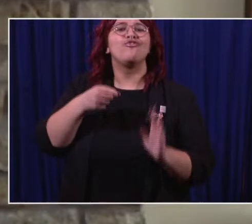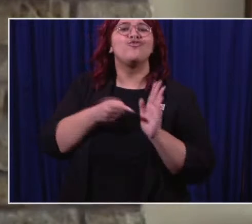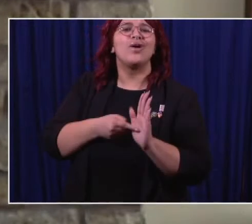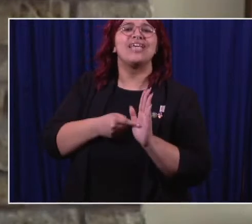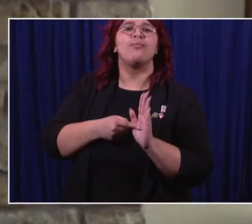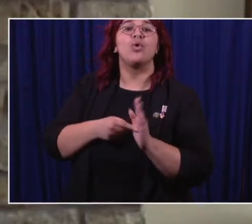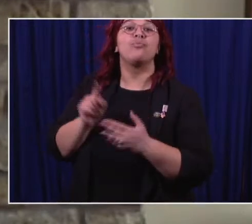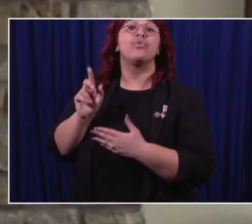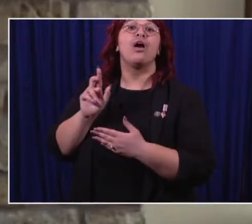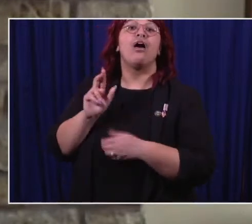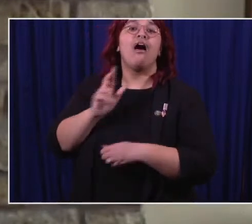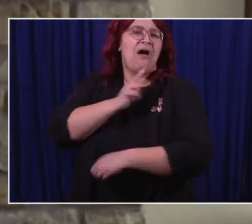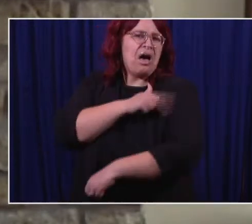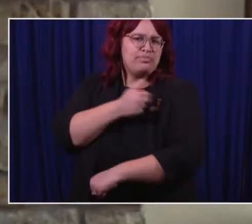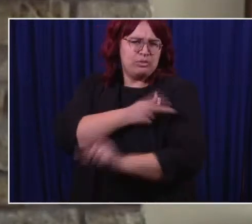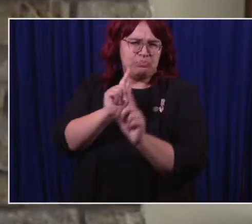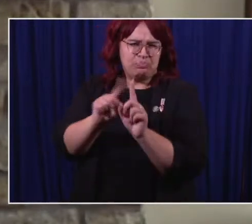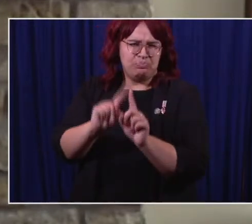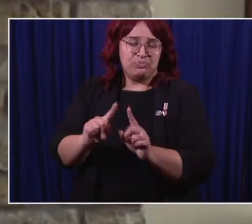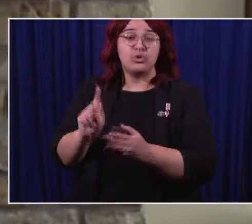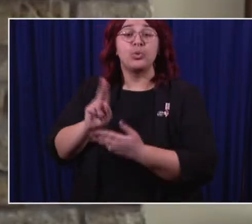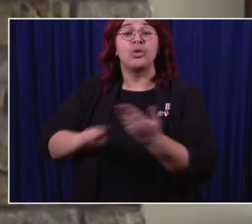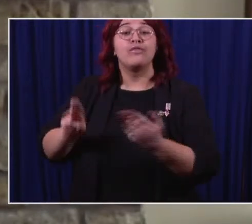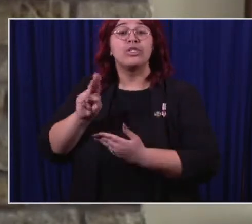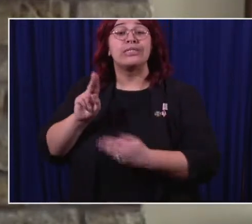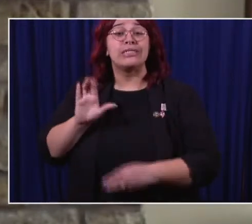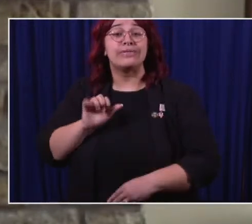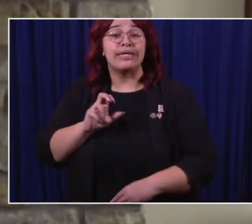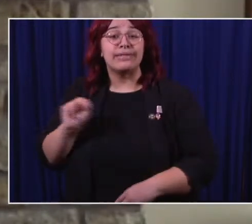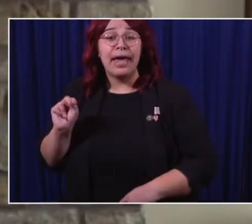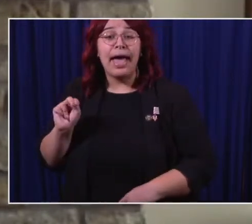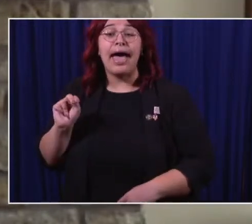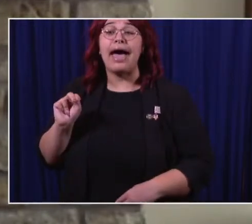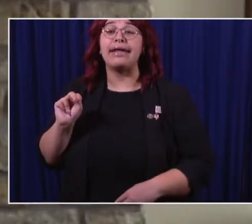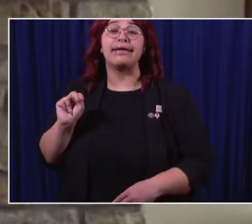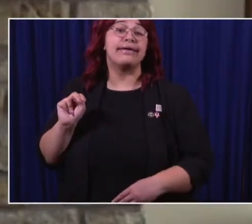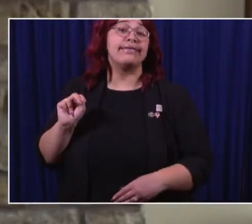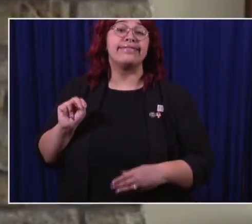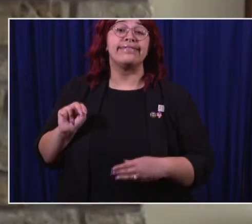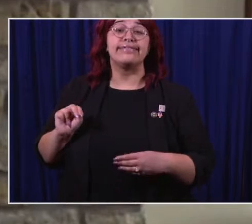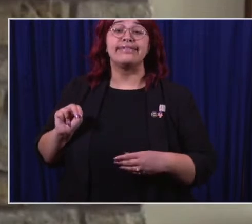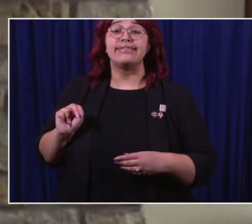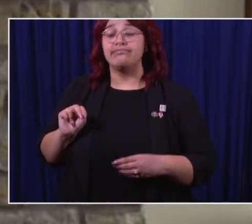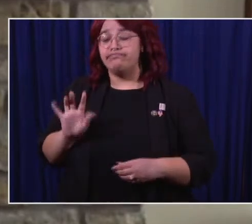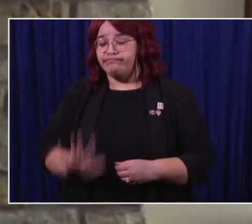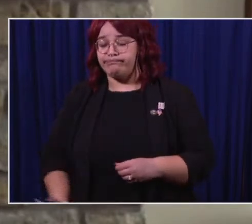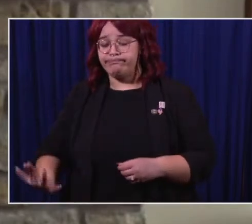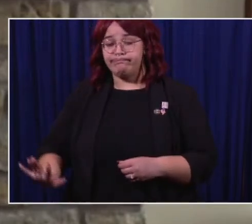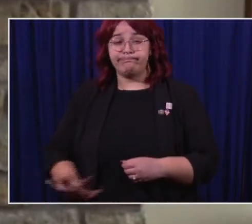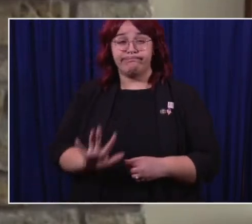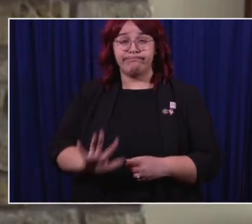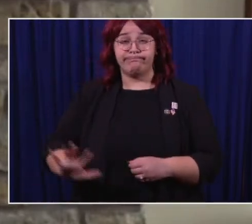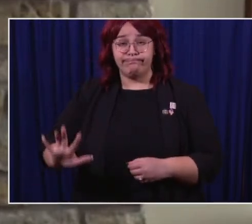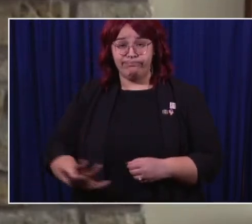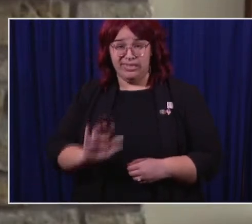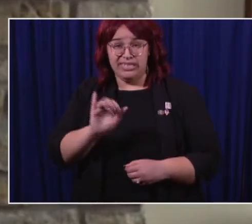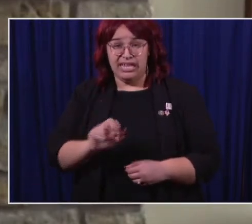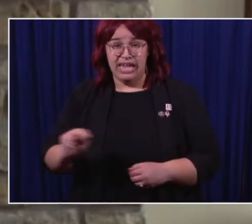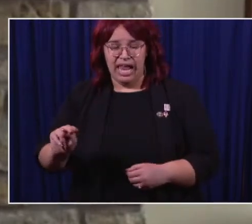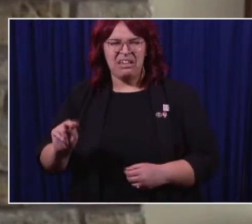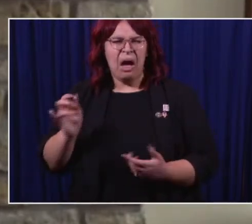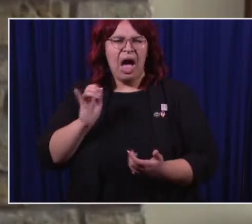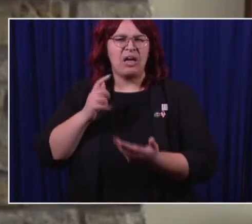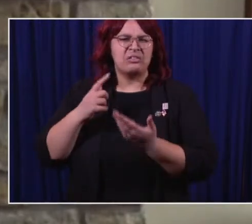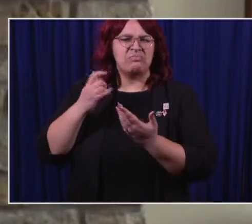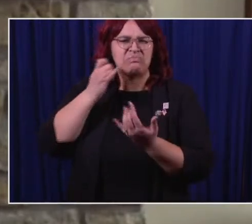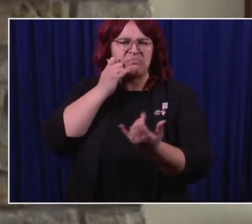Cincinnati, if you look at the other hospitals in the Cincinnati area, I was on the phone with several of them.